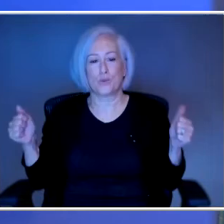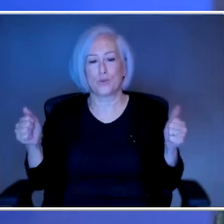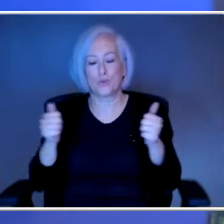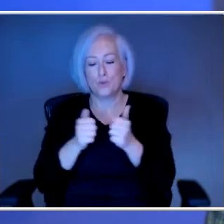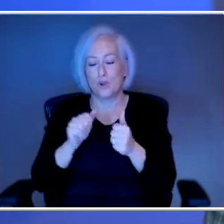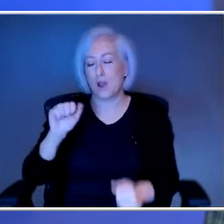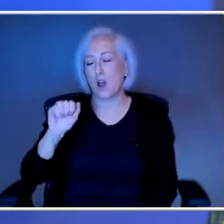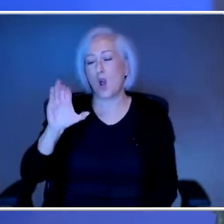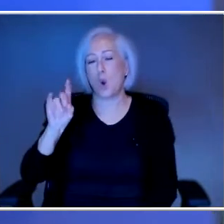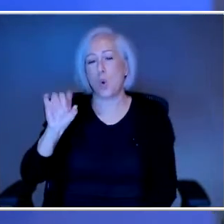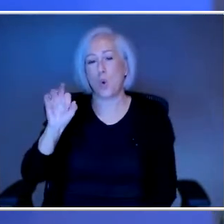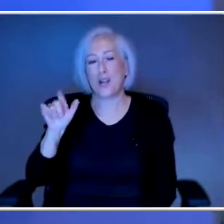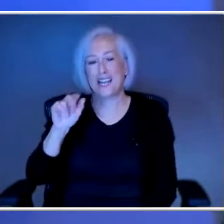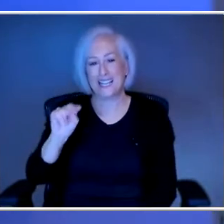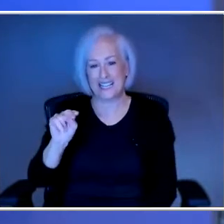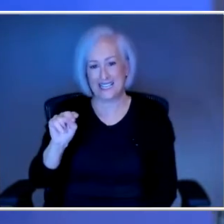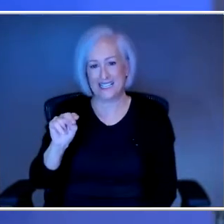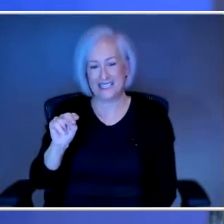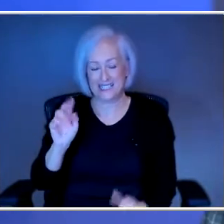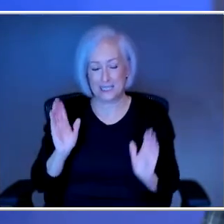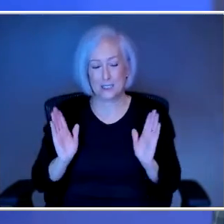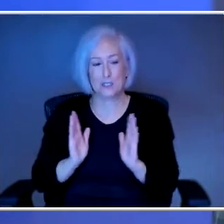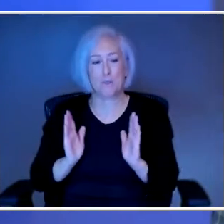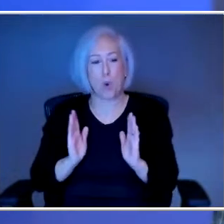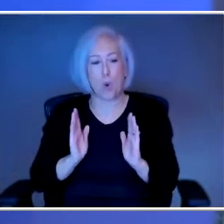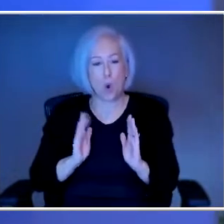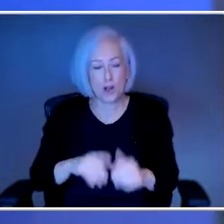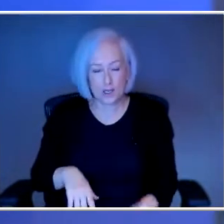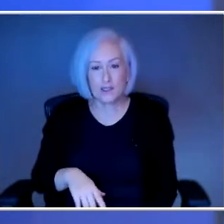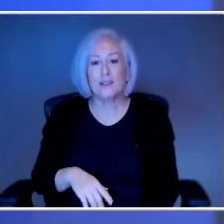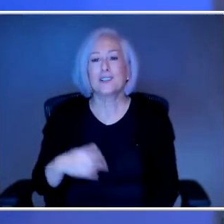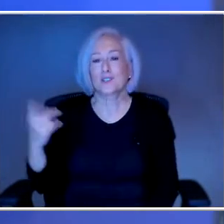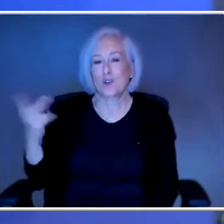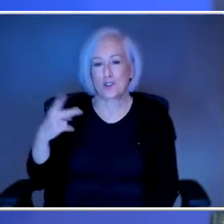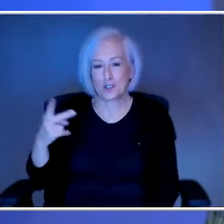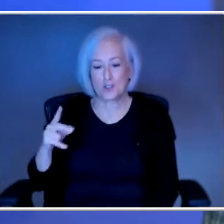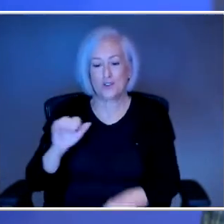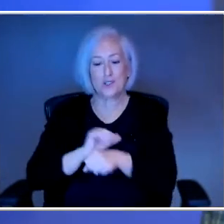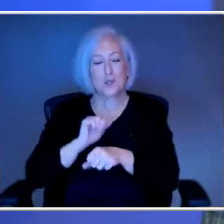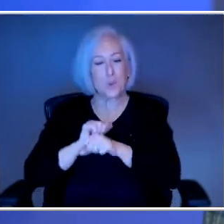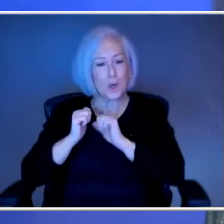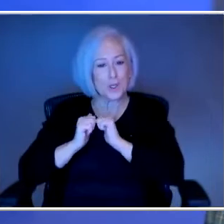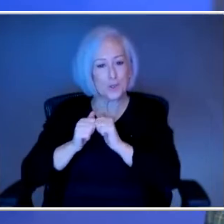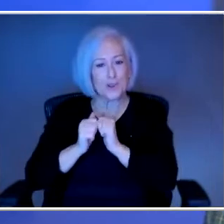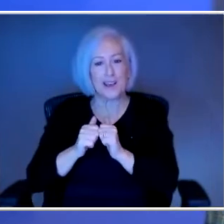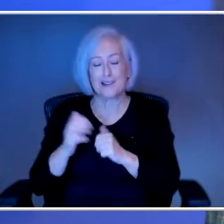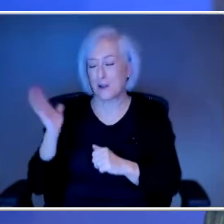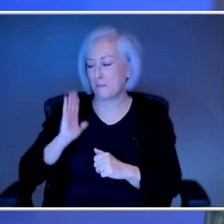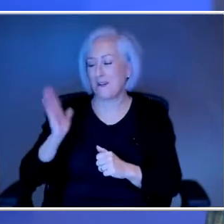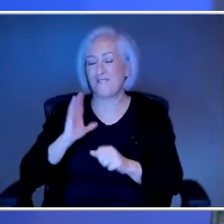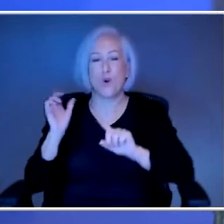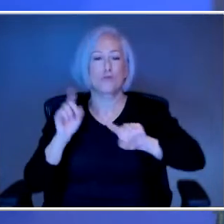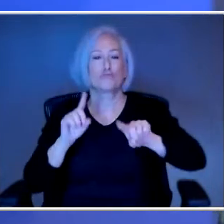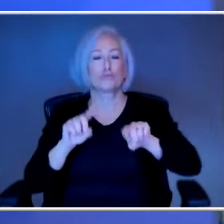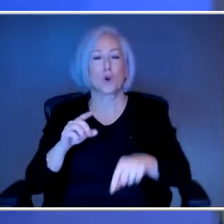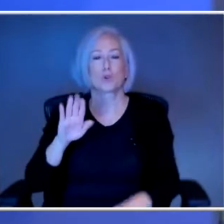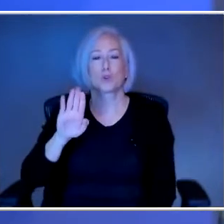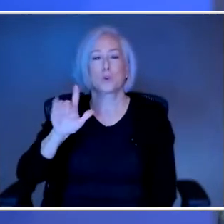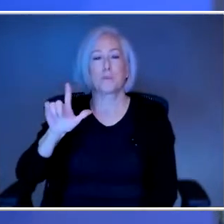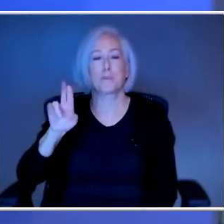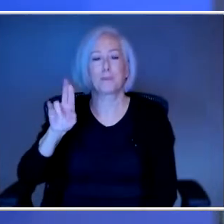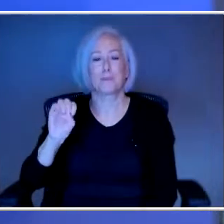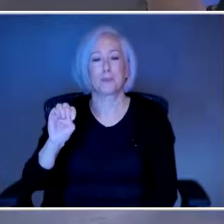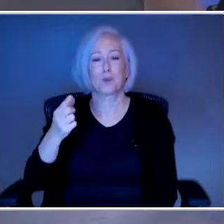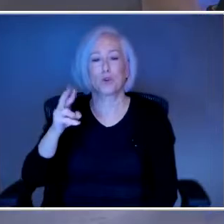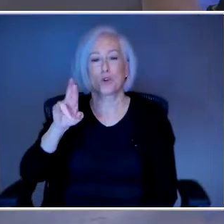we're working on a duet. I used to go to bluegrass festivals, but I'm more homebound these days.